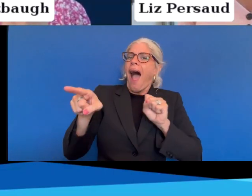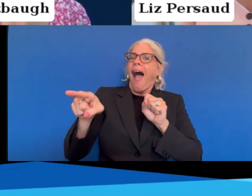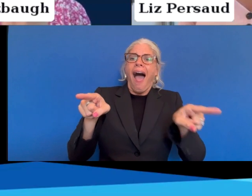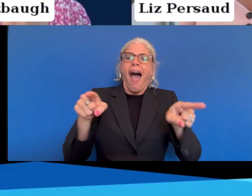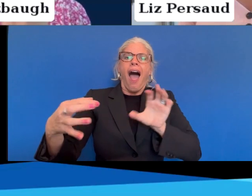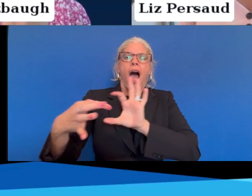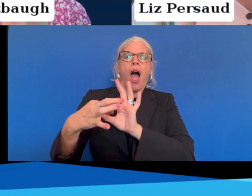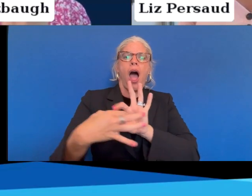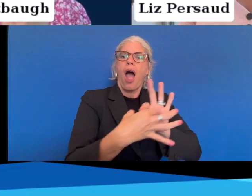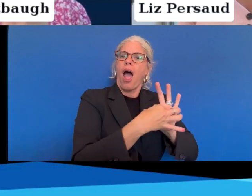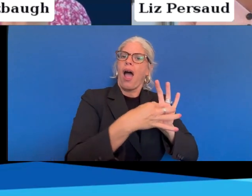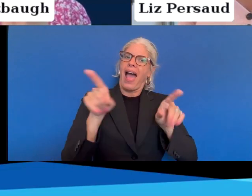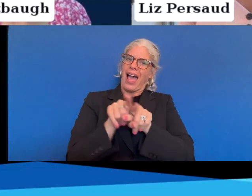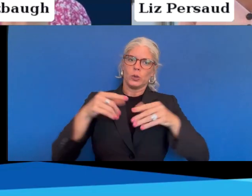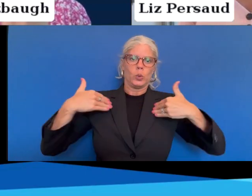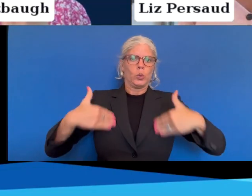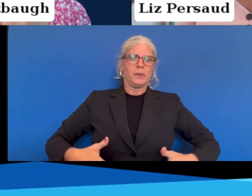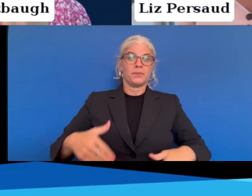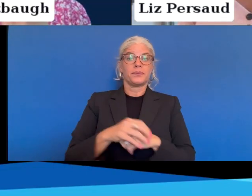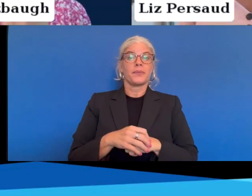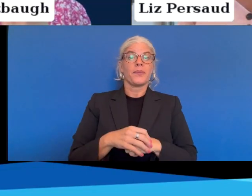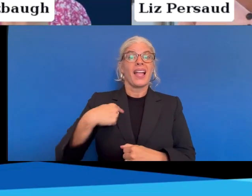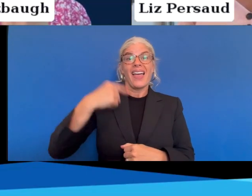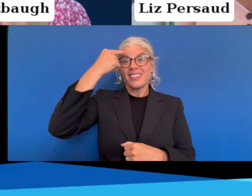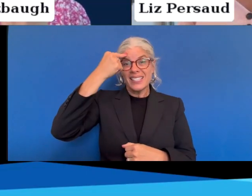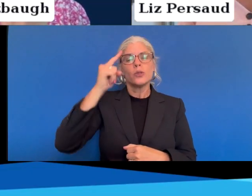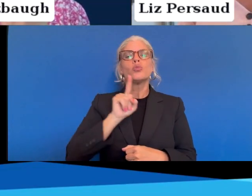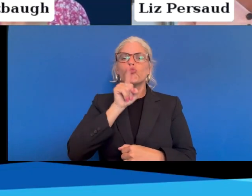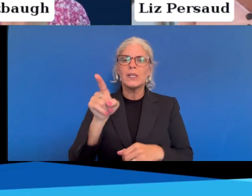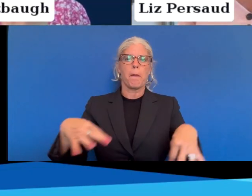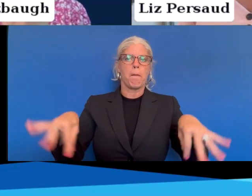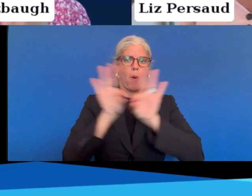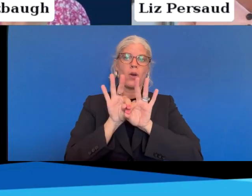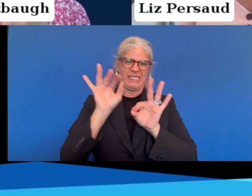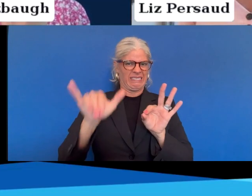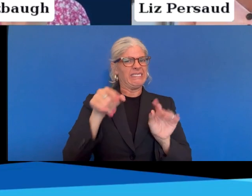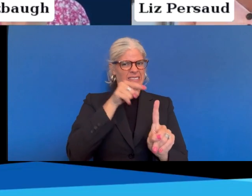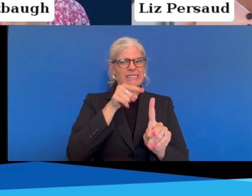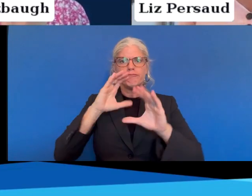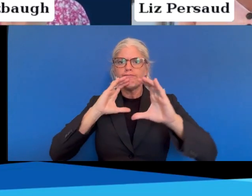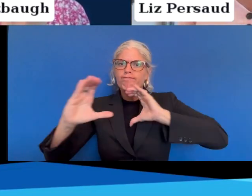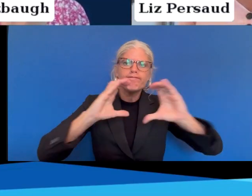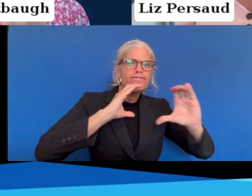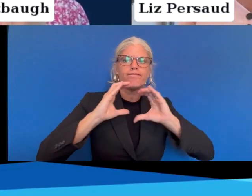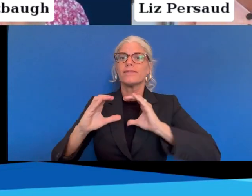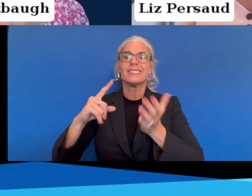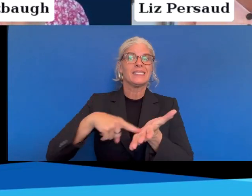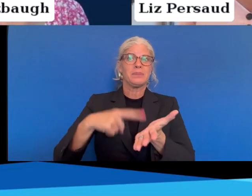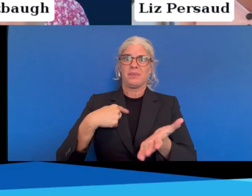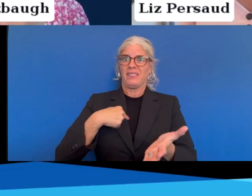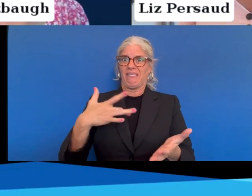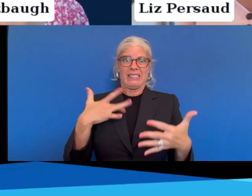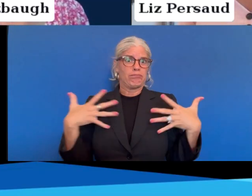There's something that we can quickly bond as 2 humans. And I think that there's something really important about that.